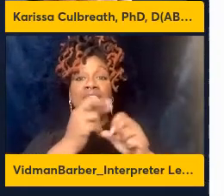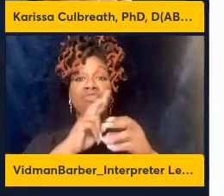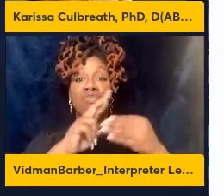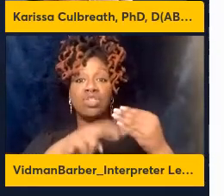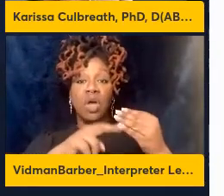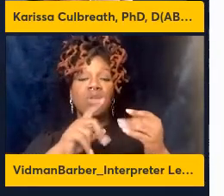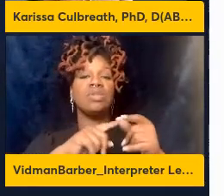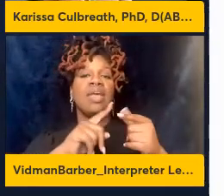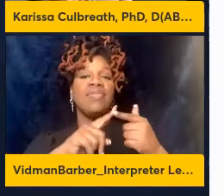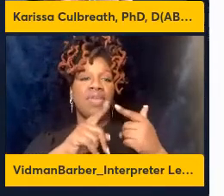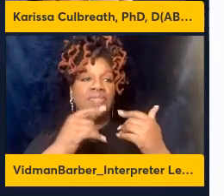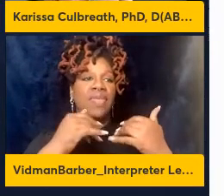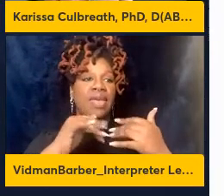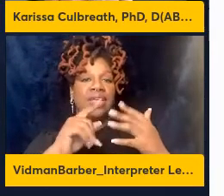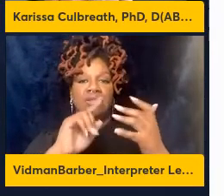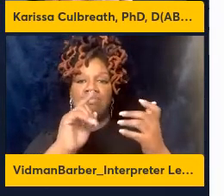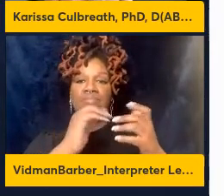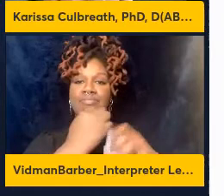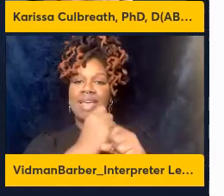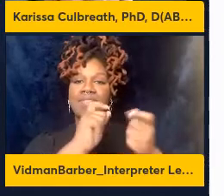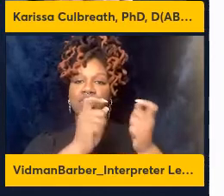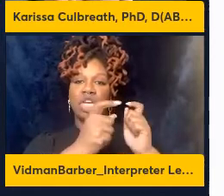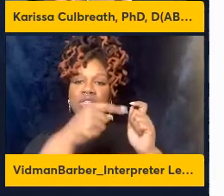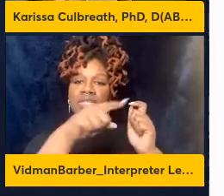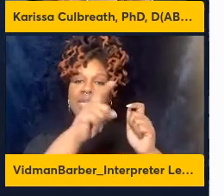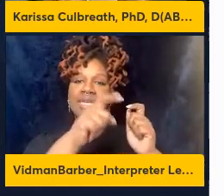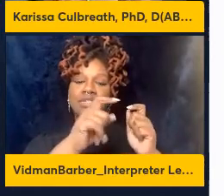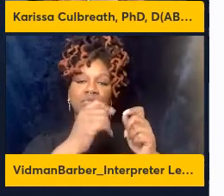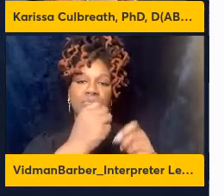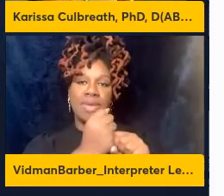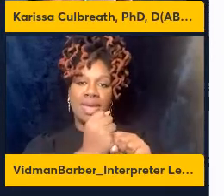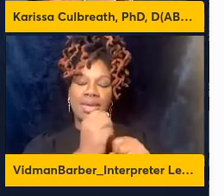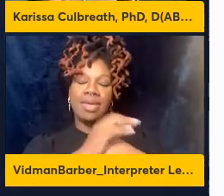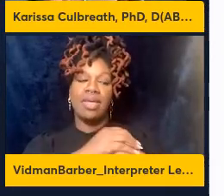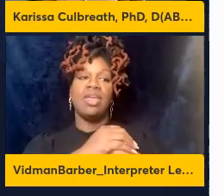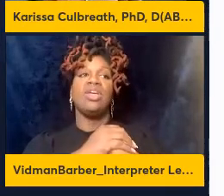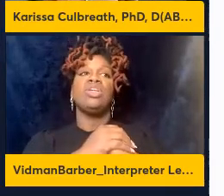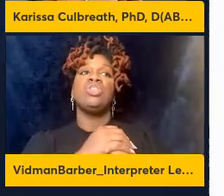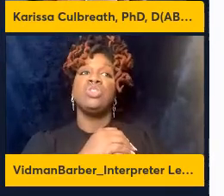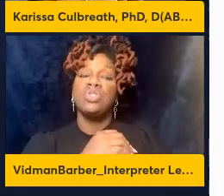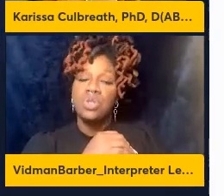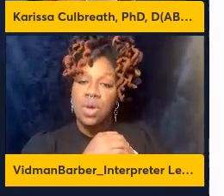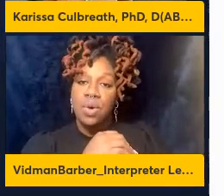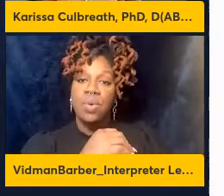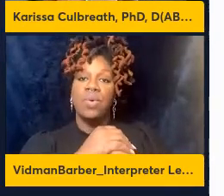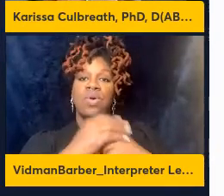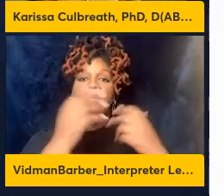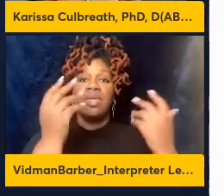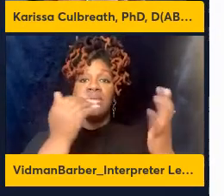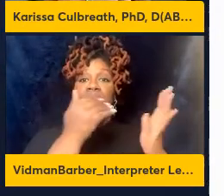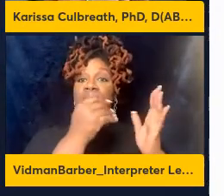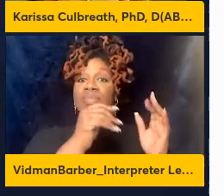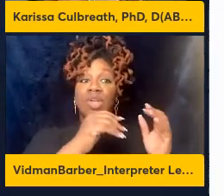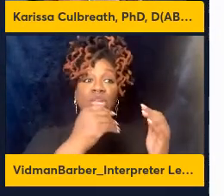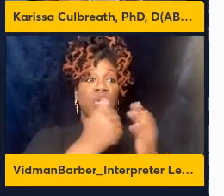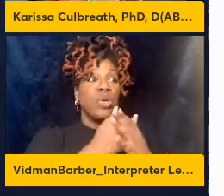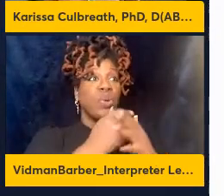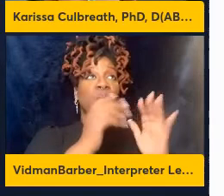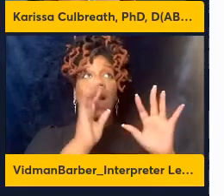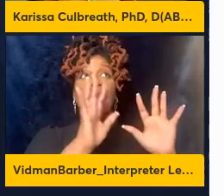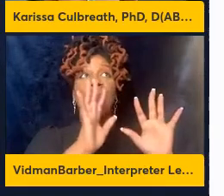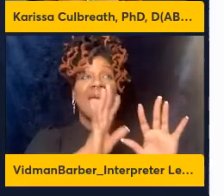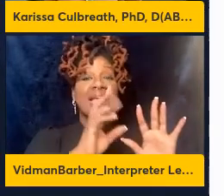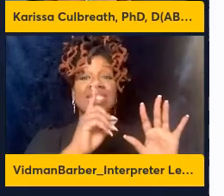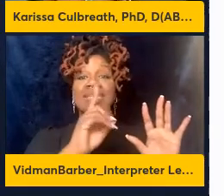the interventions and the changes that they need. So moving from new, amazing, wonderful diagnostic